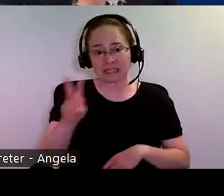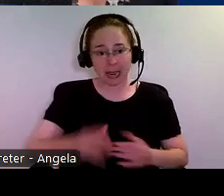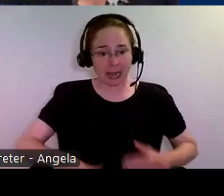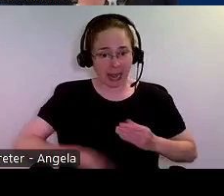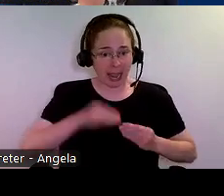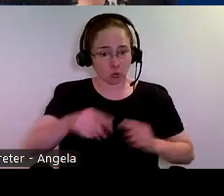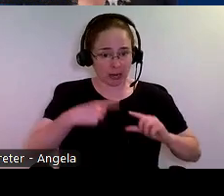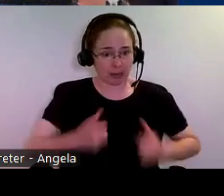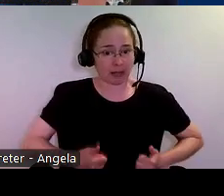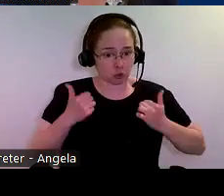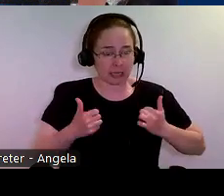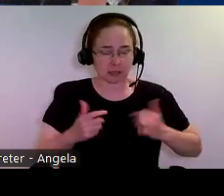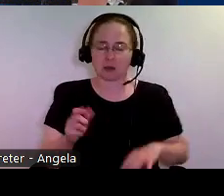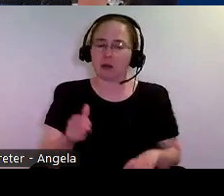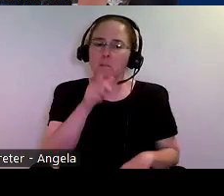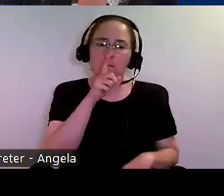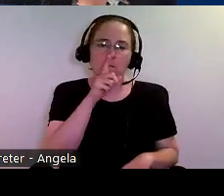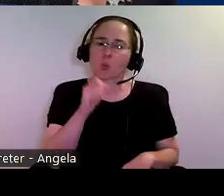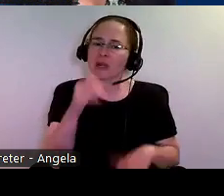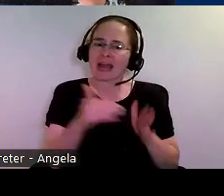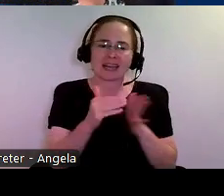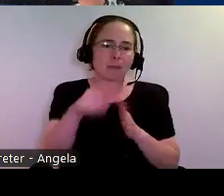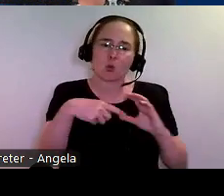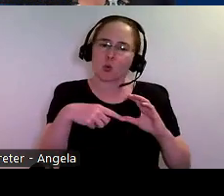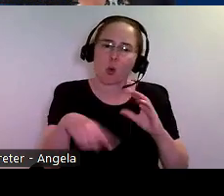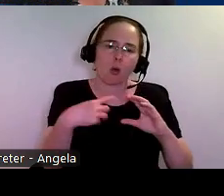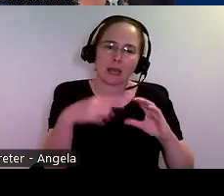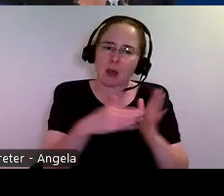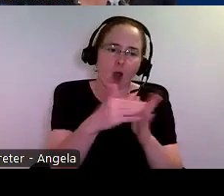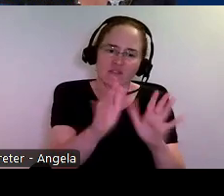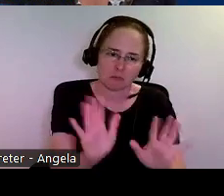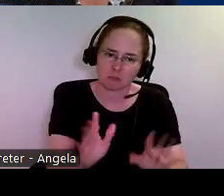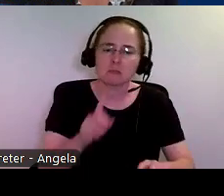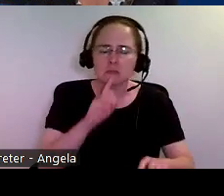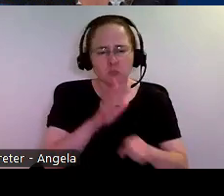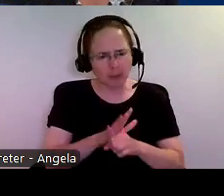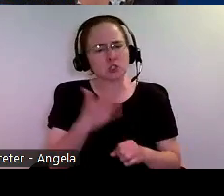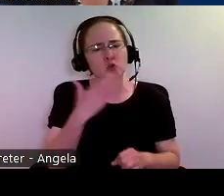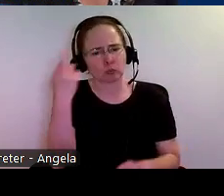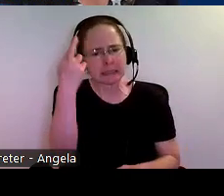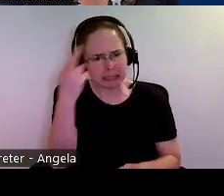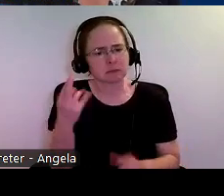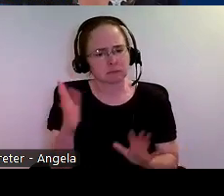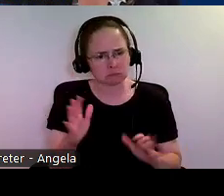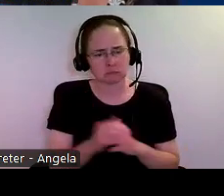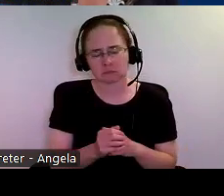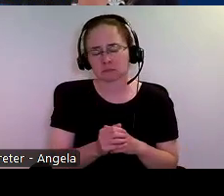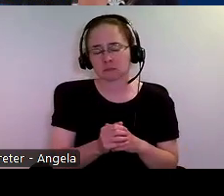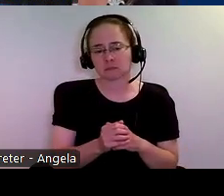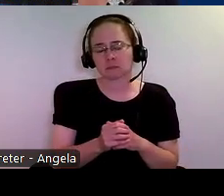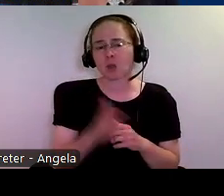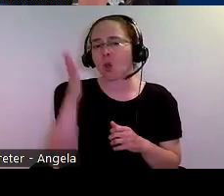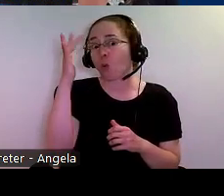email address. We won't email you that often, but I promise when we do, it will be for a good reason. Part of the reason